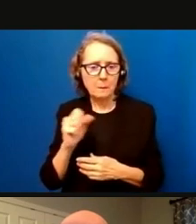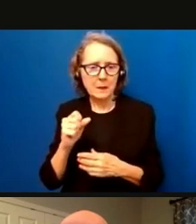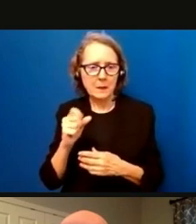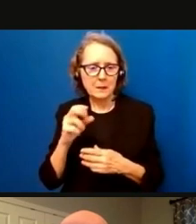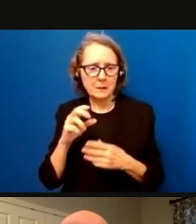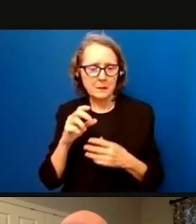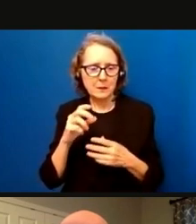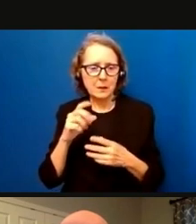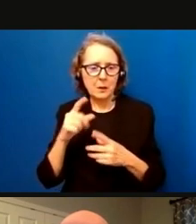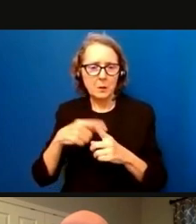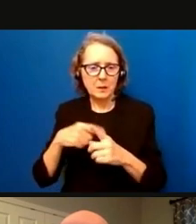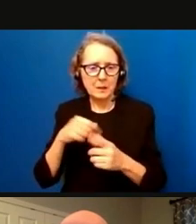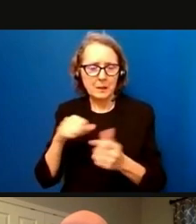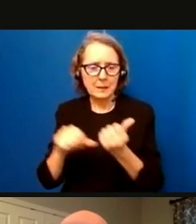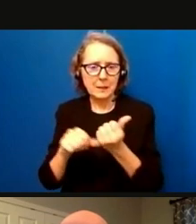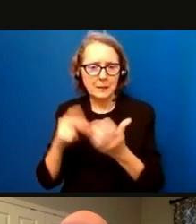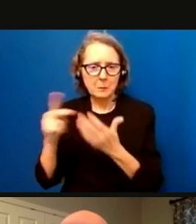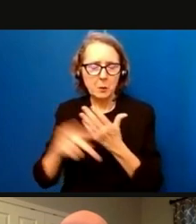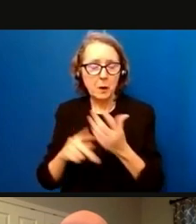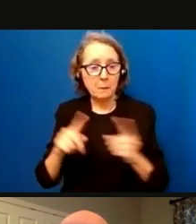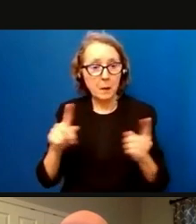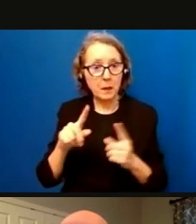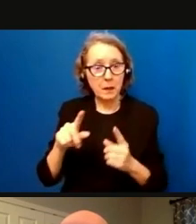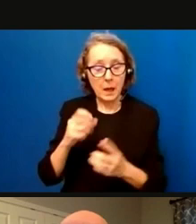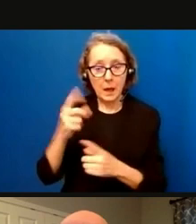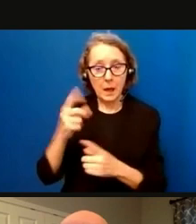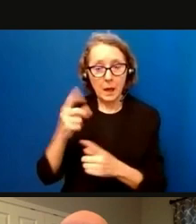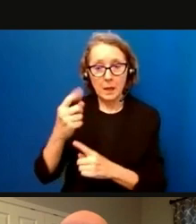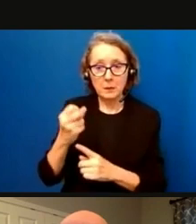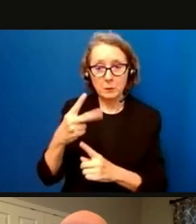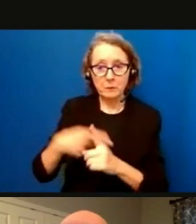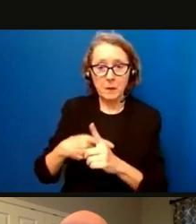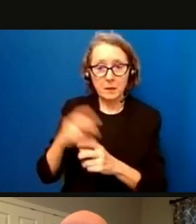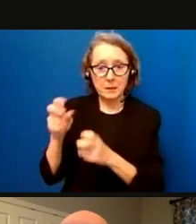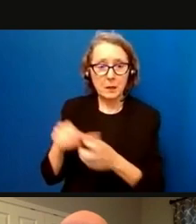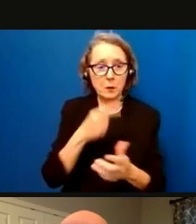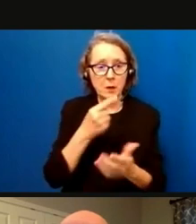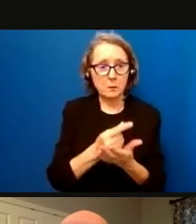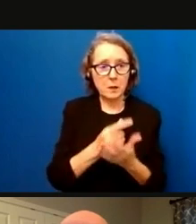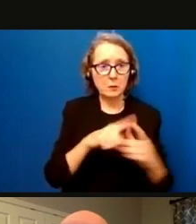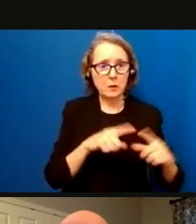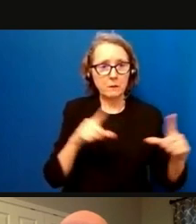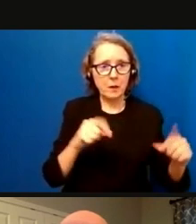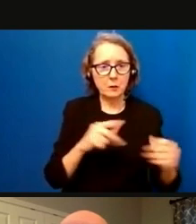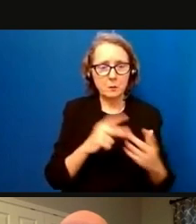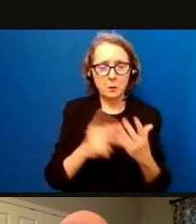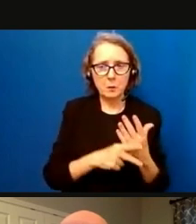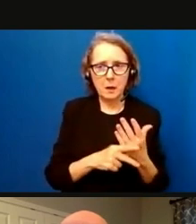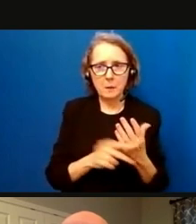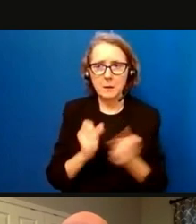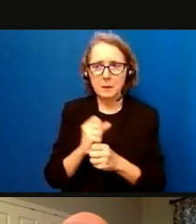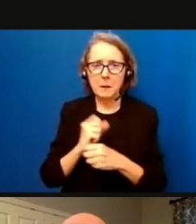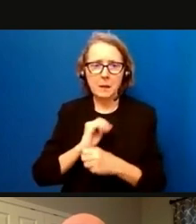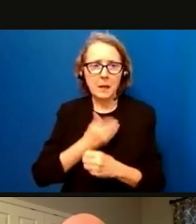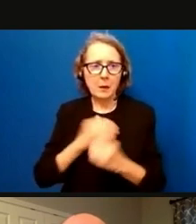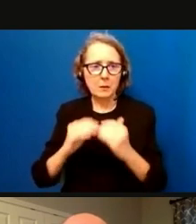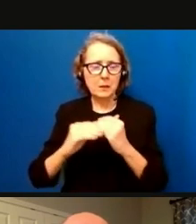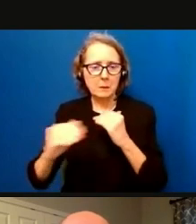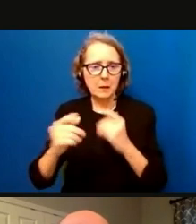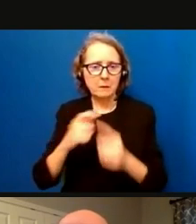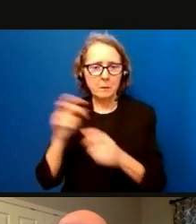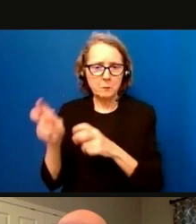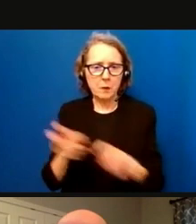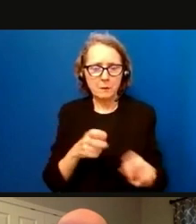but at 12 months, they graduate into the voucher program. It is making our stabilization from transferring from Homeless